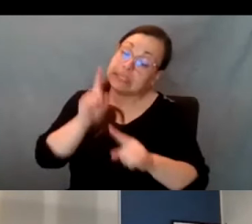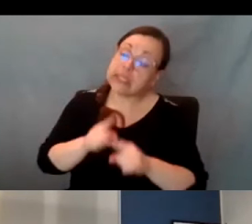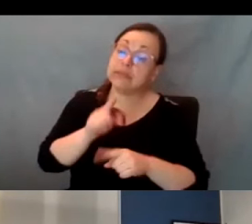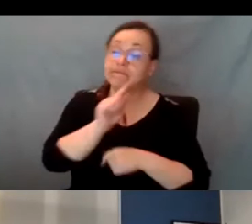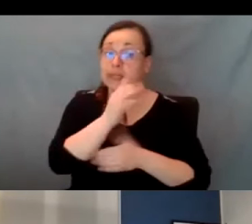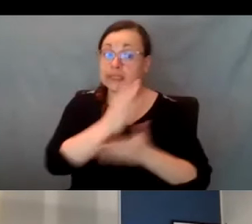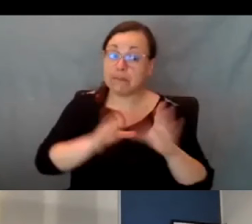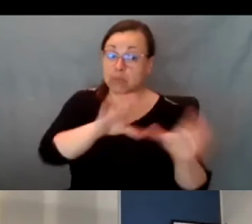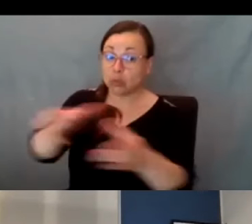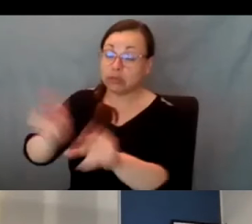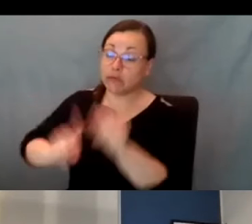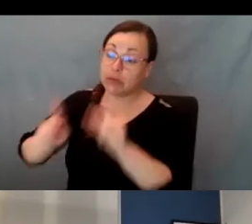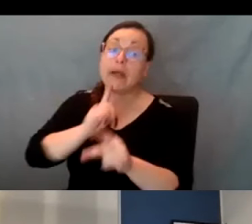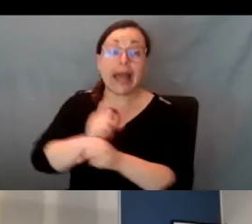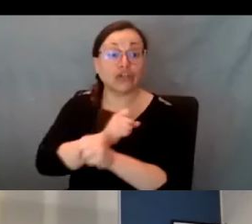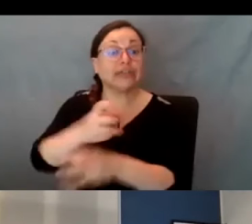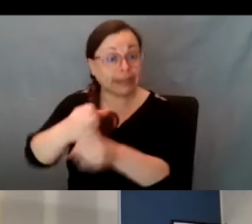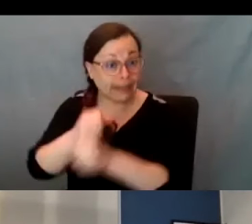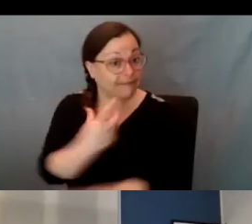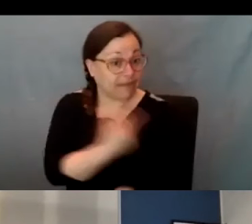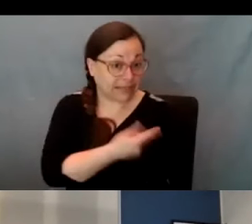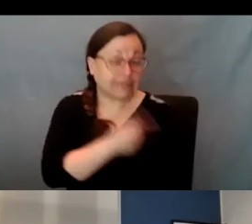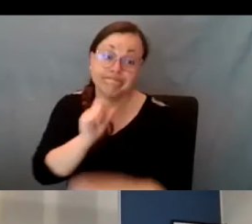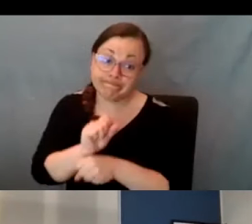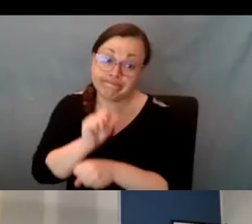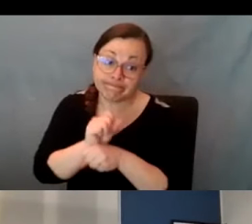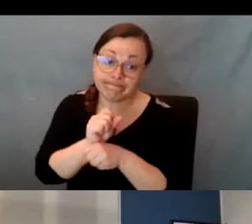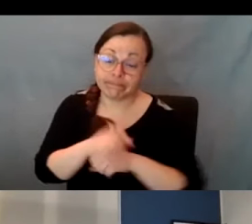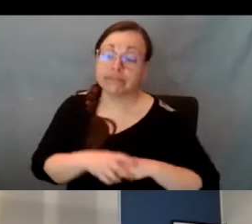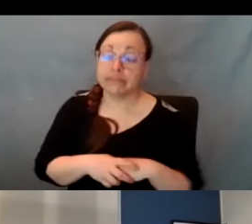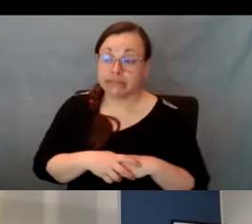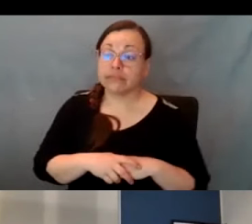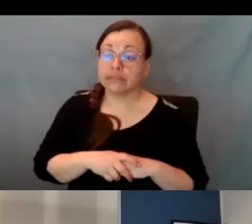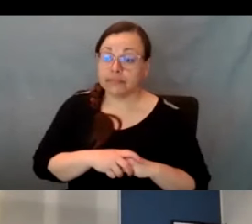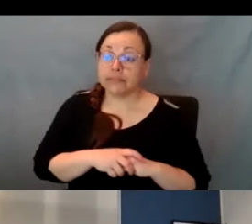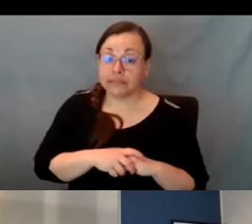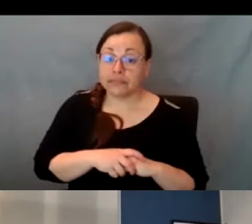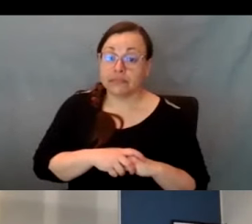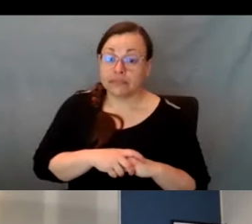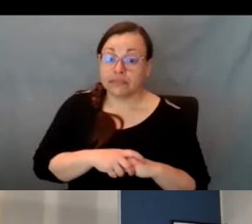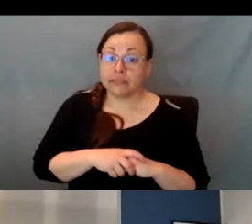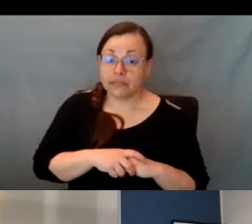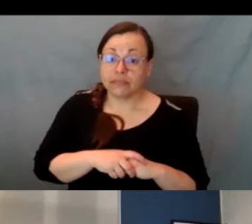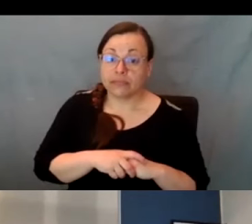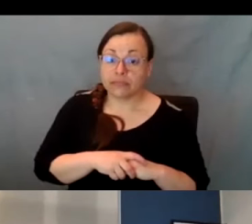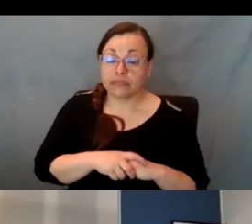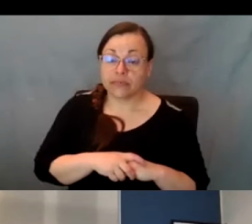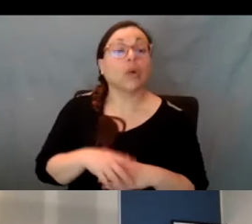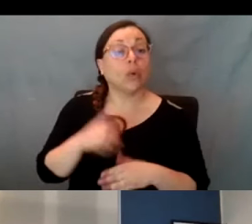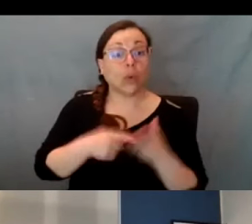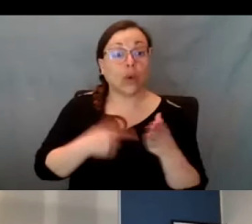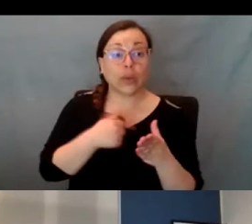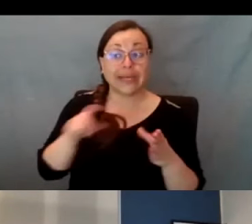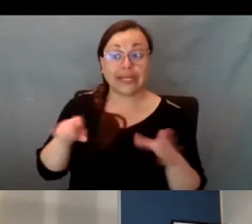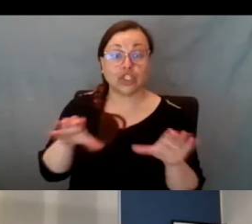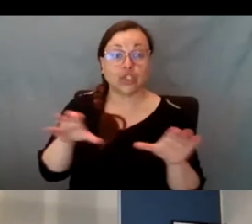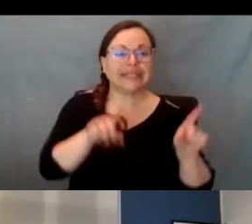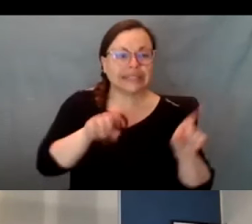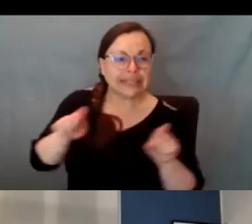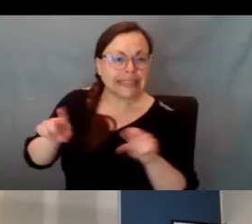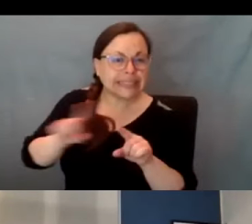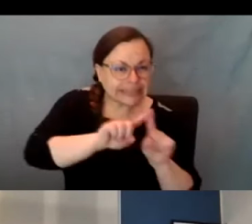And one way to make sure that this time is smaller is testing different vaccines. So we still will